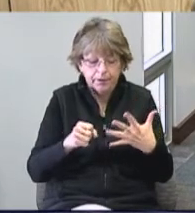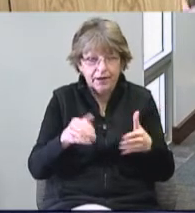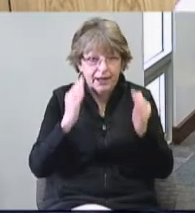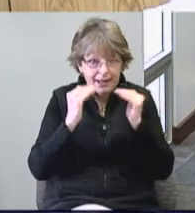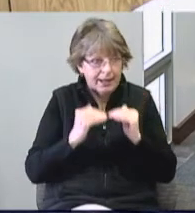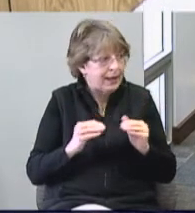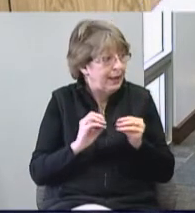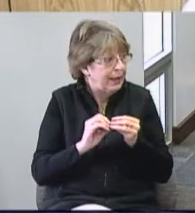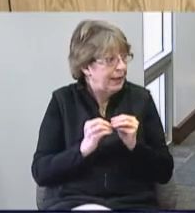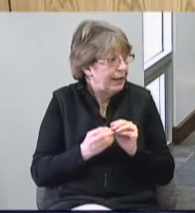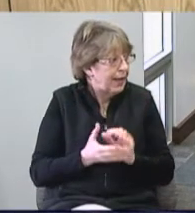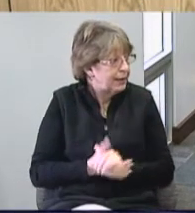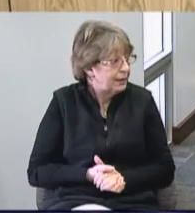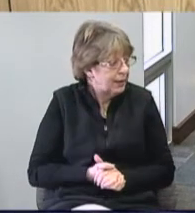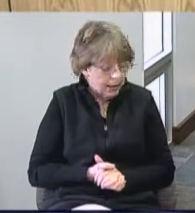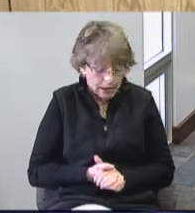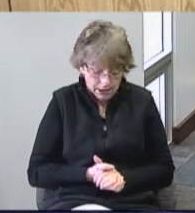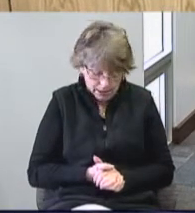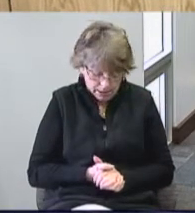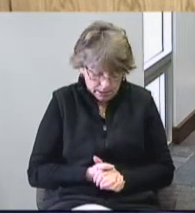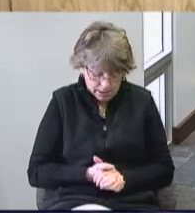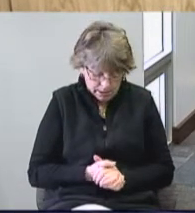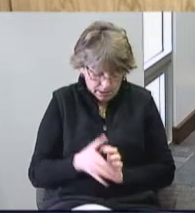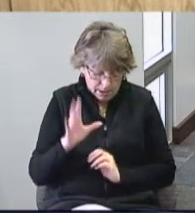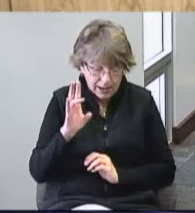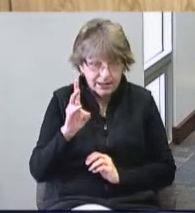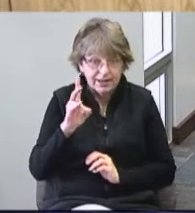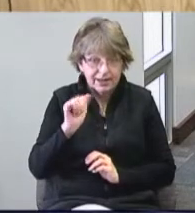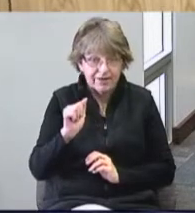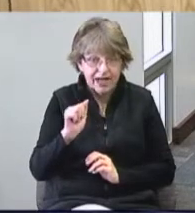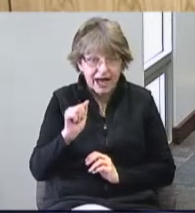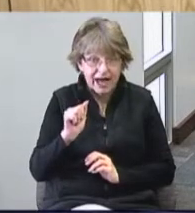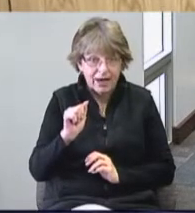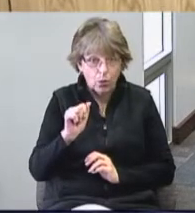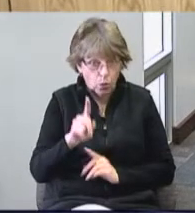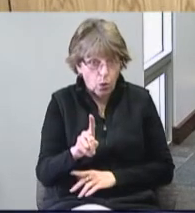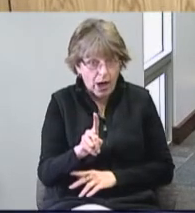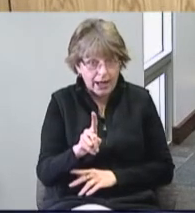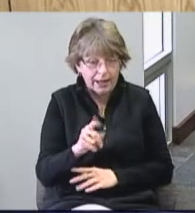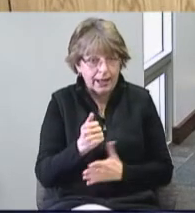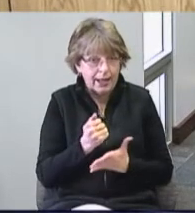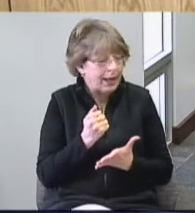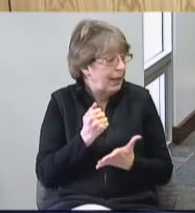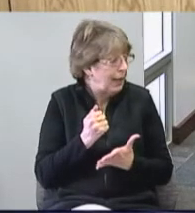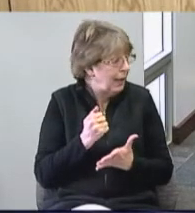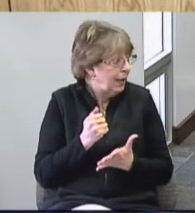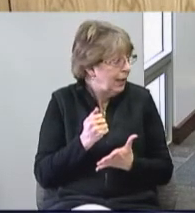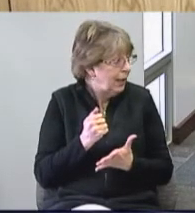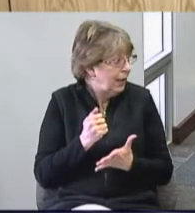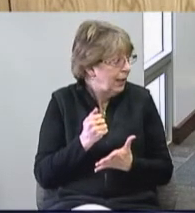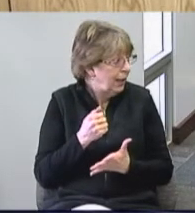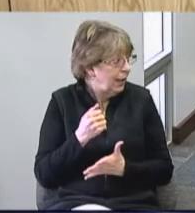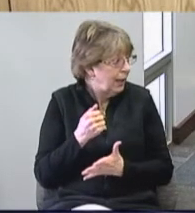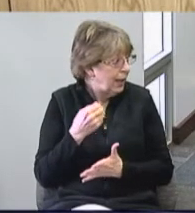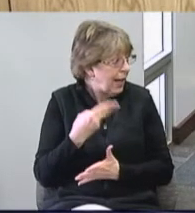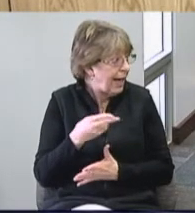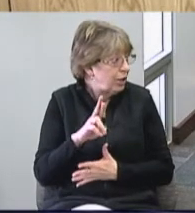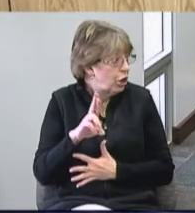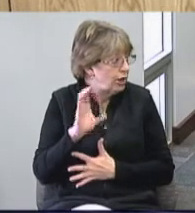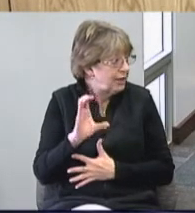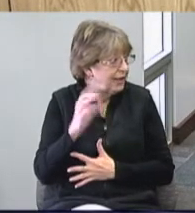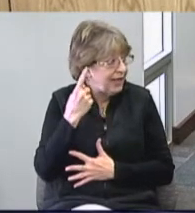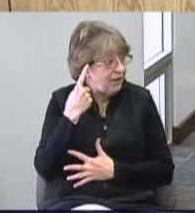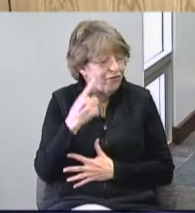item, please. Item 7A1, approval of addendum to contract with Hutch Rec Commission for the Salt